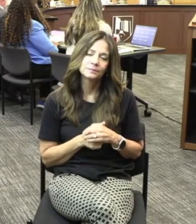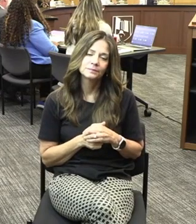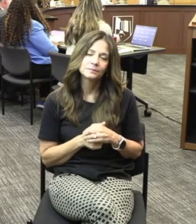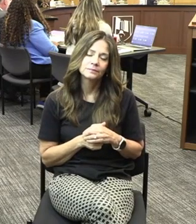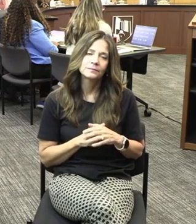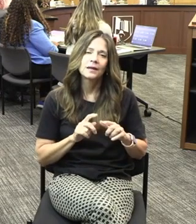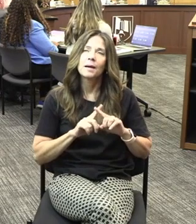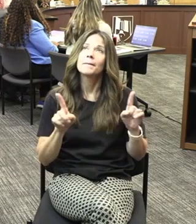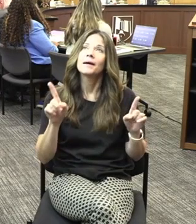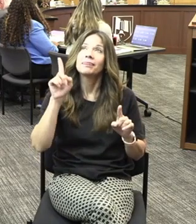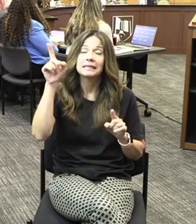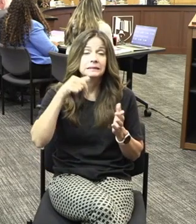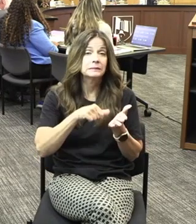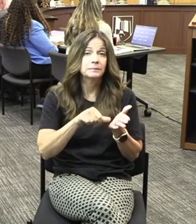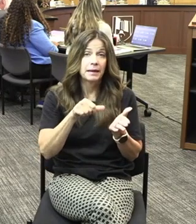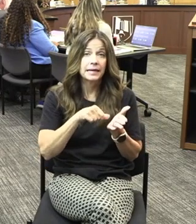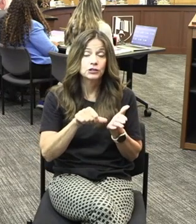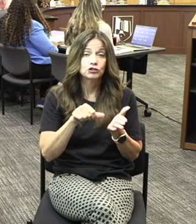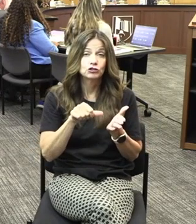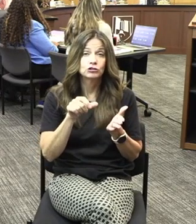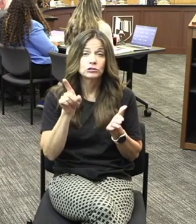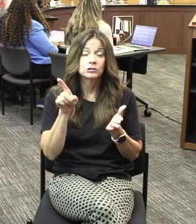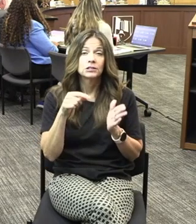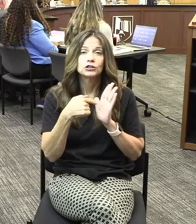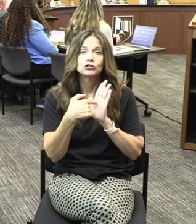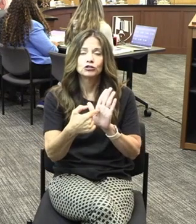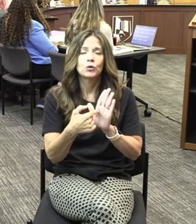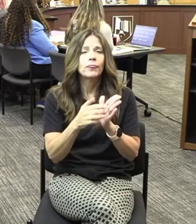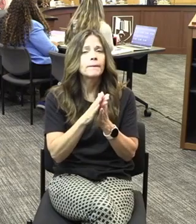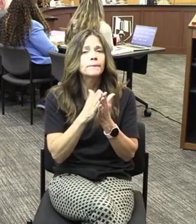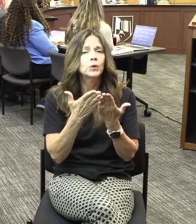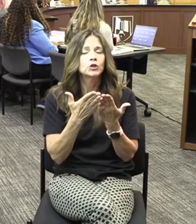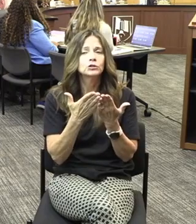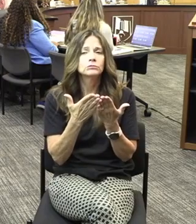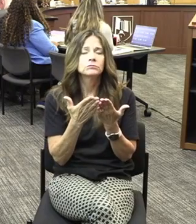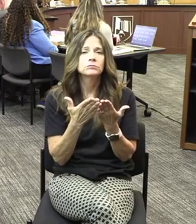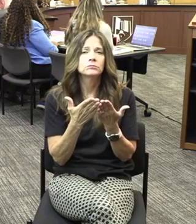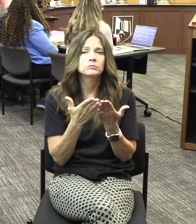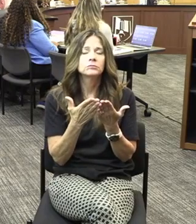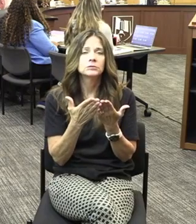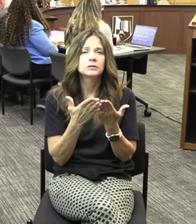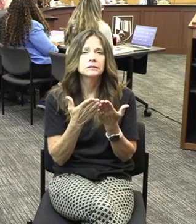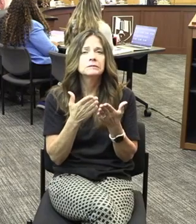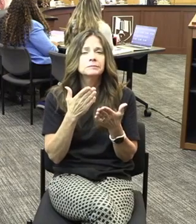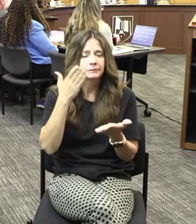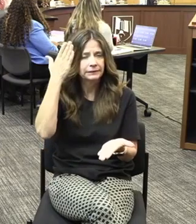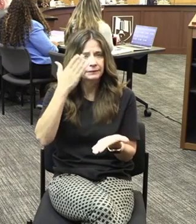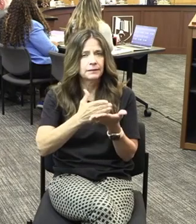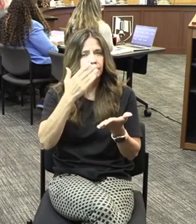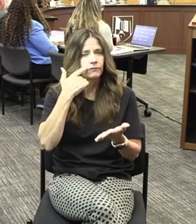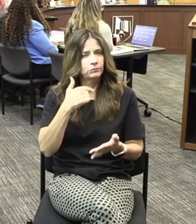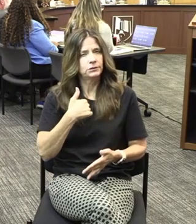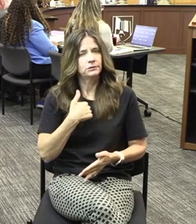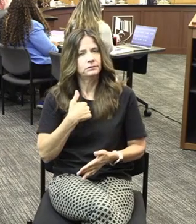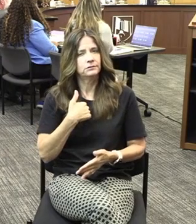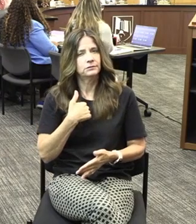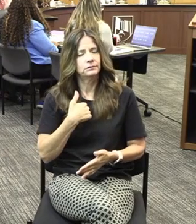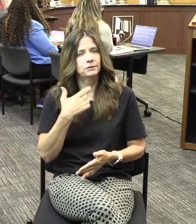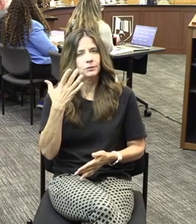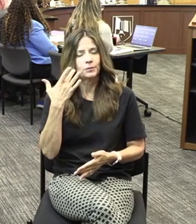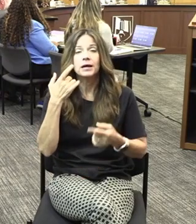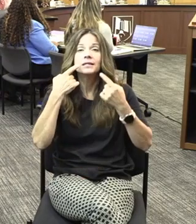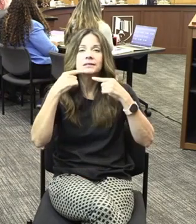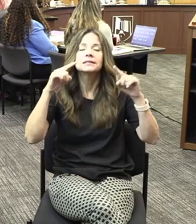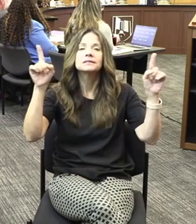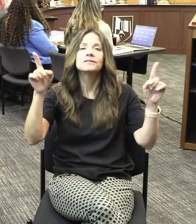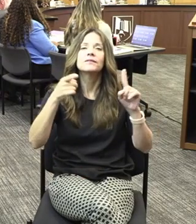but this is the page where this book came to an abrupt stop for me. To be successful